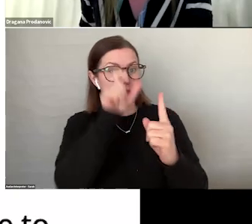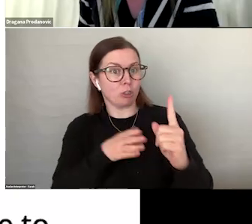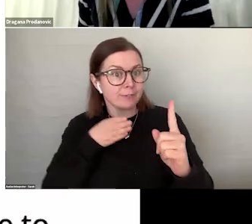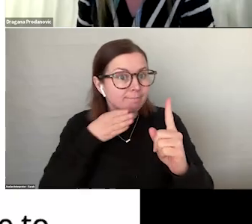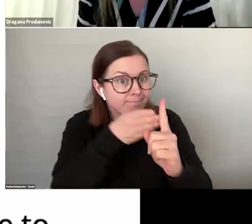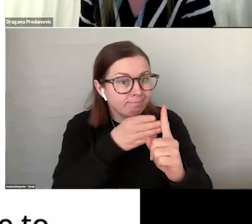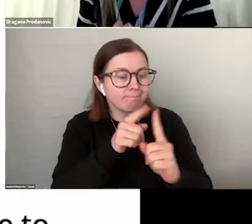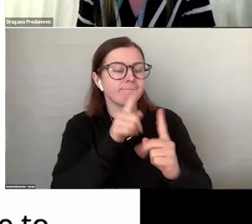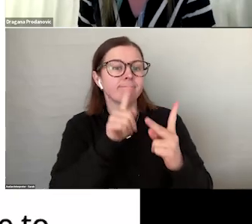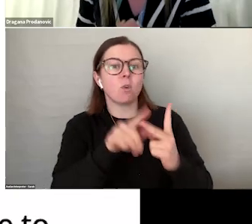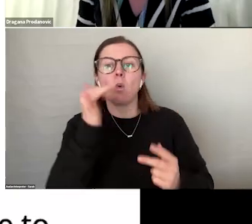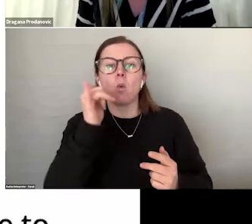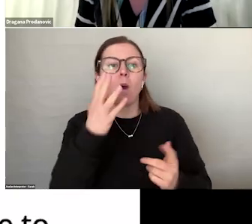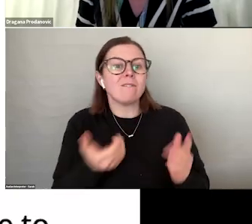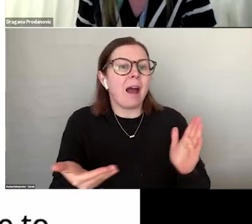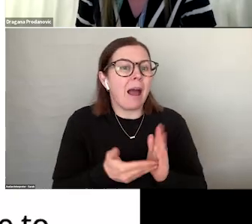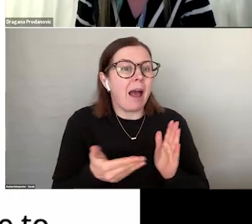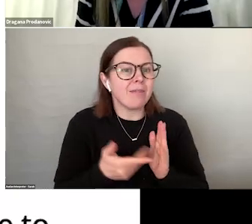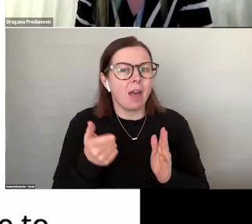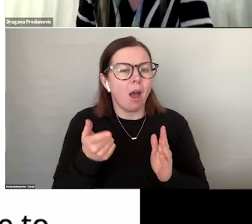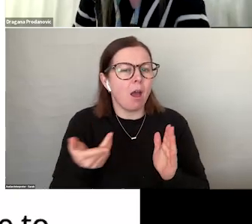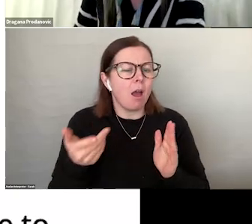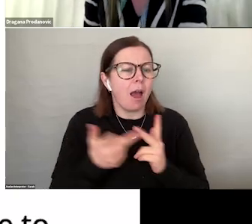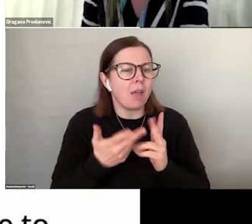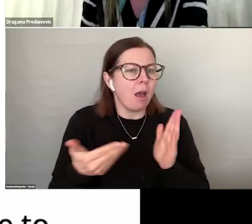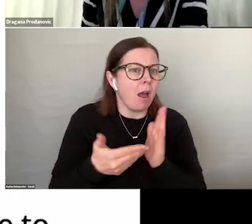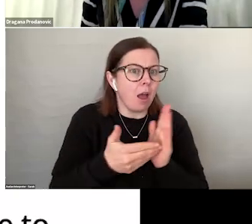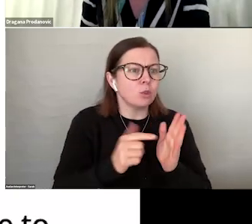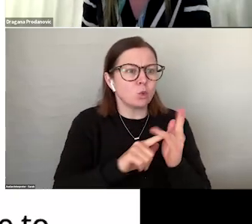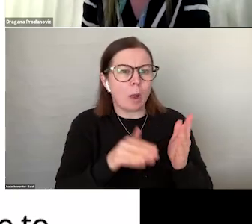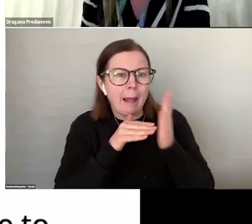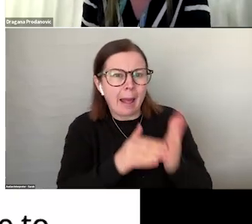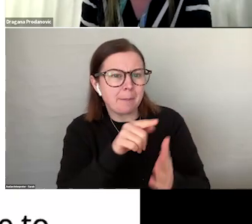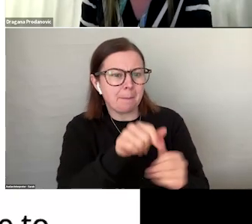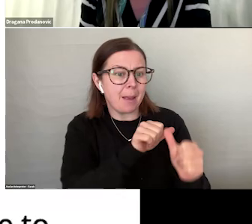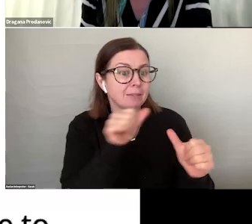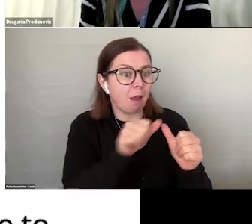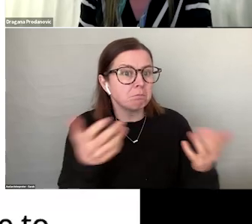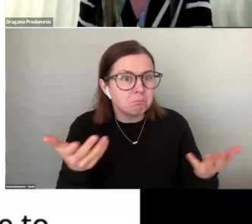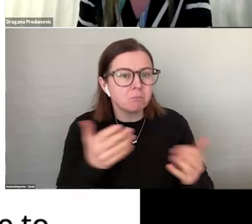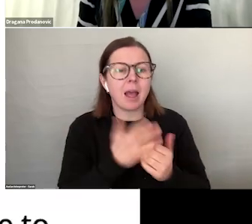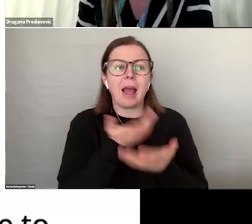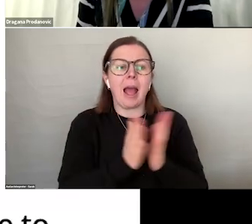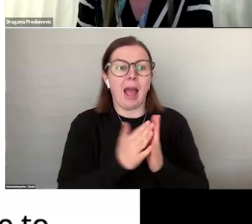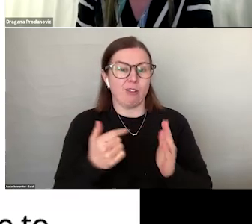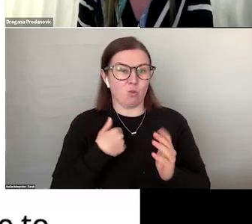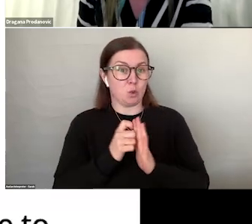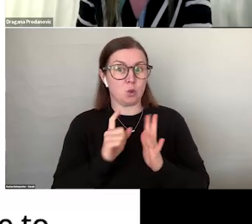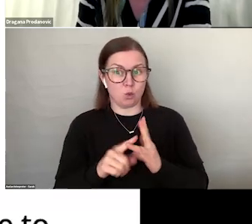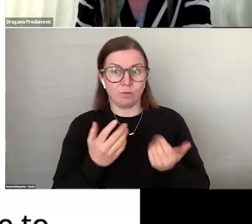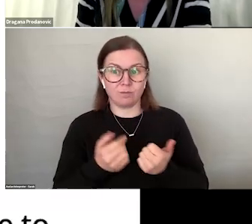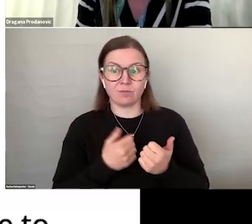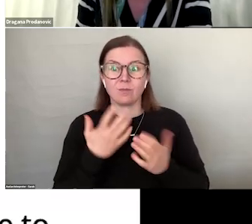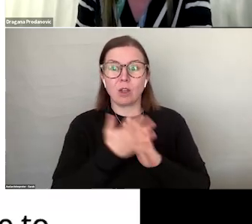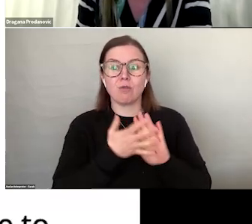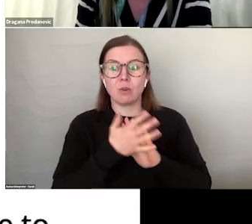reasonable adjustments that could be put into place to accommodate the patient better? And so how did we do this? We searched